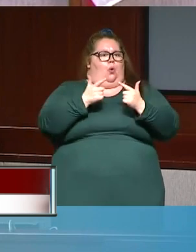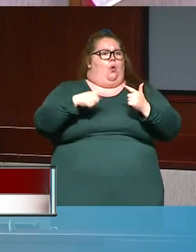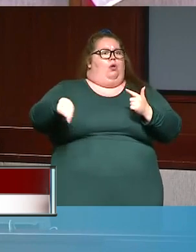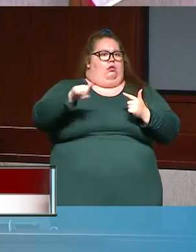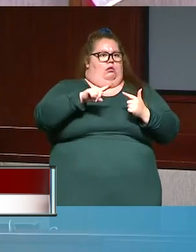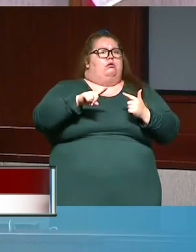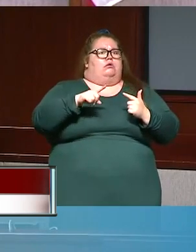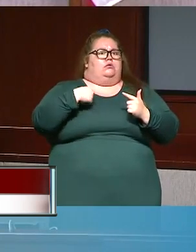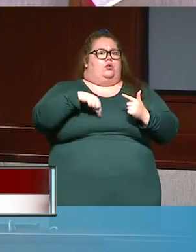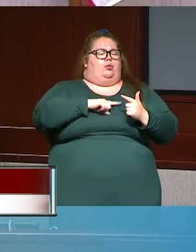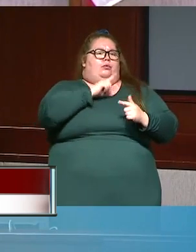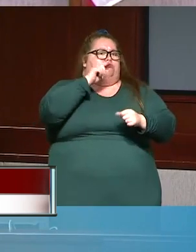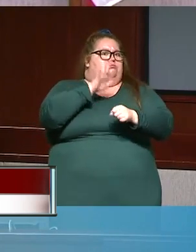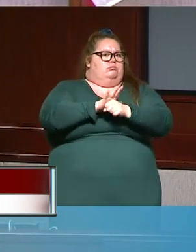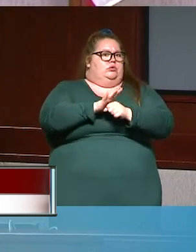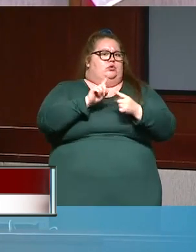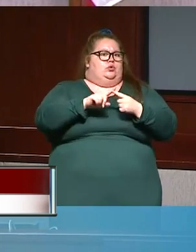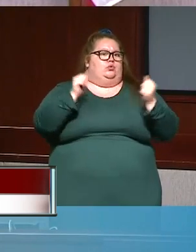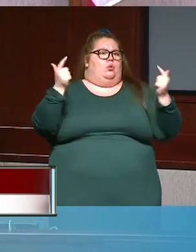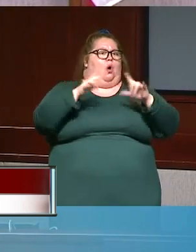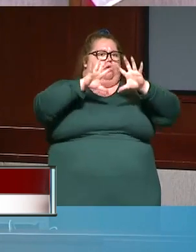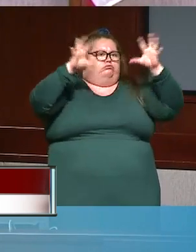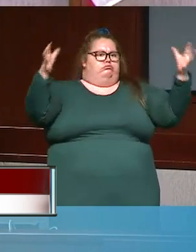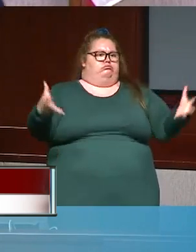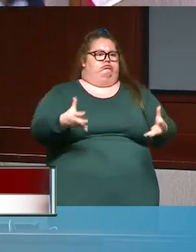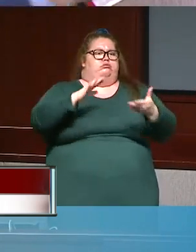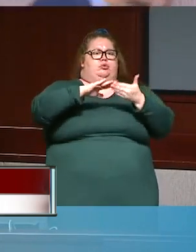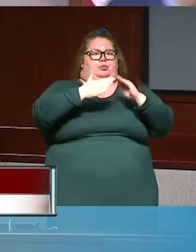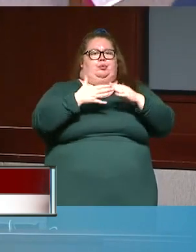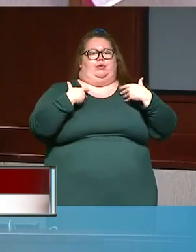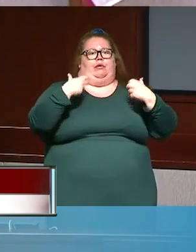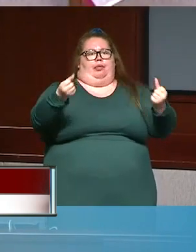overall health of our community. Thank you.